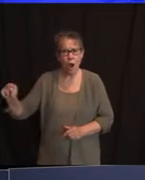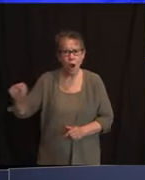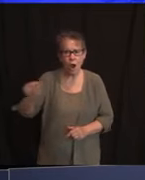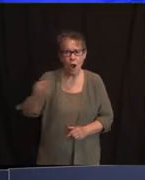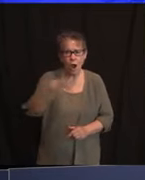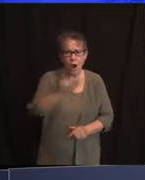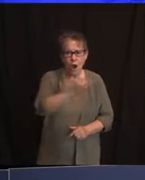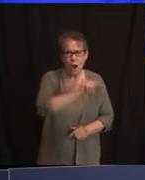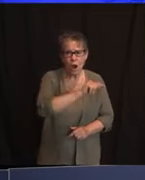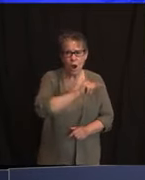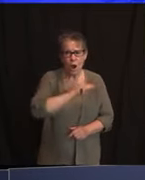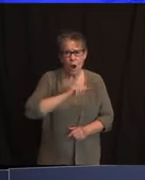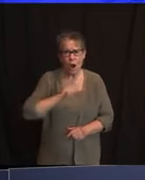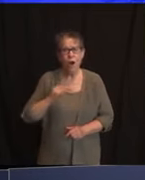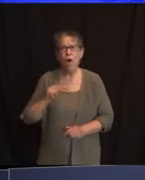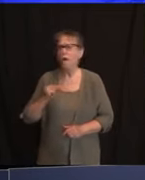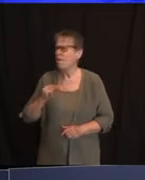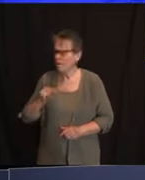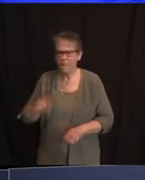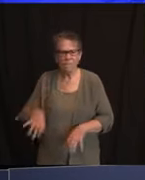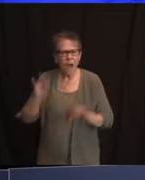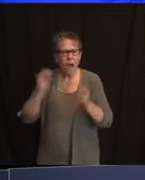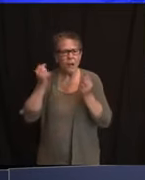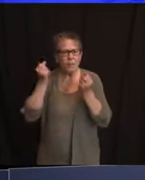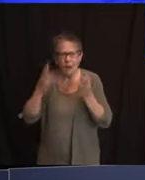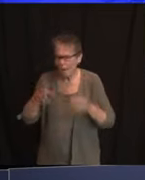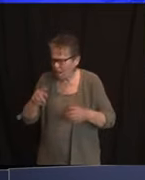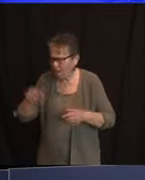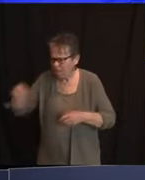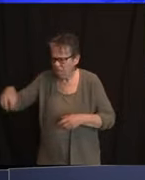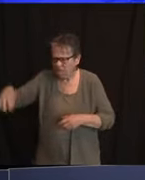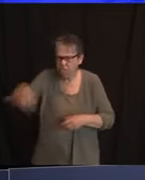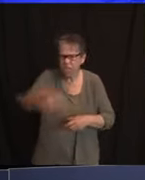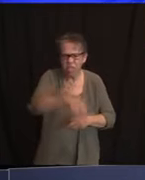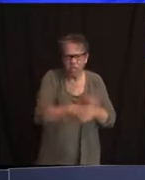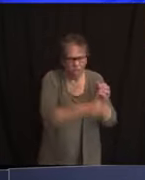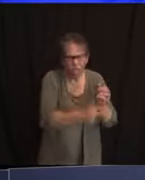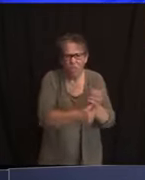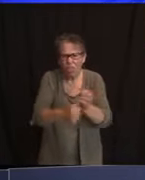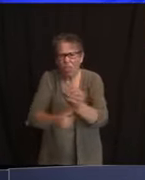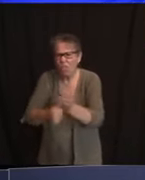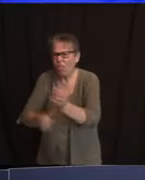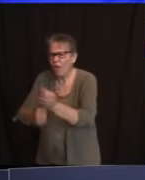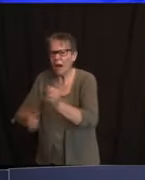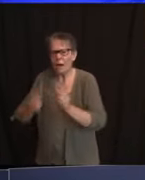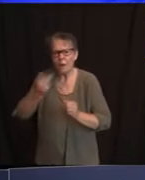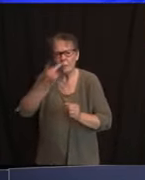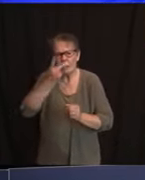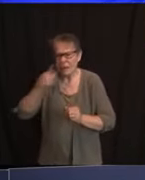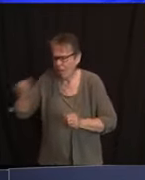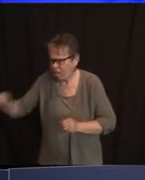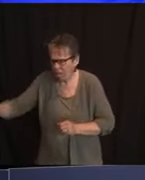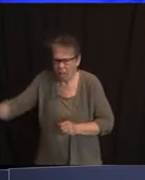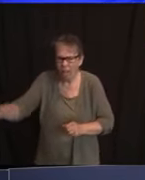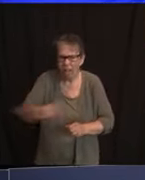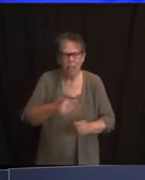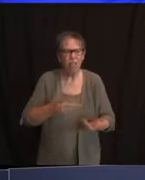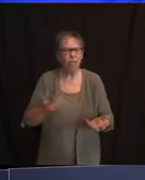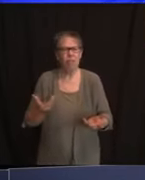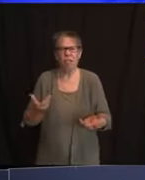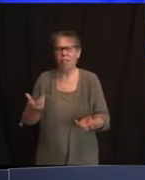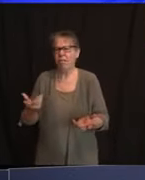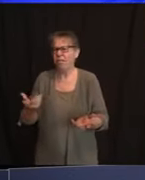zero tolerance policy for that. The whole idea behind the parks is to give our citizens the ability to go out there and enjoy